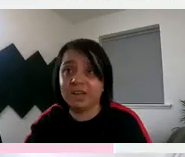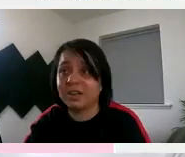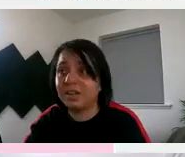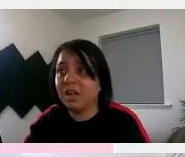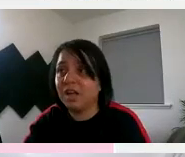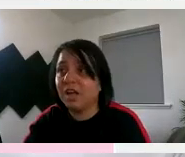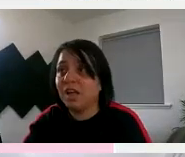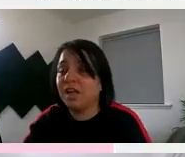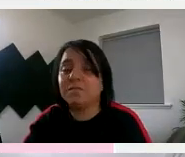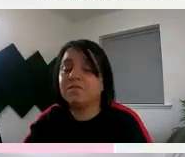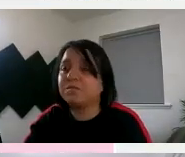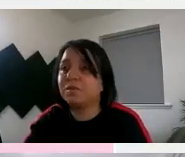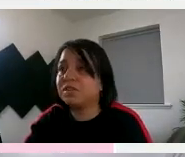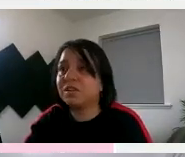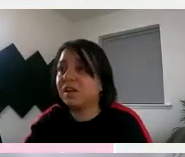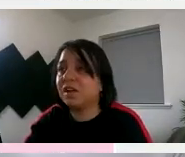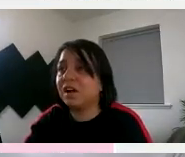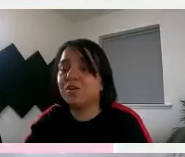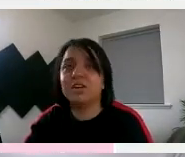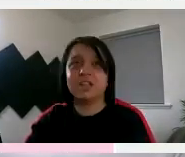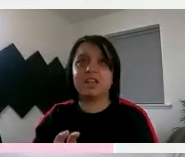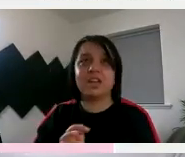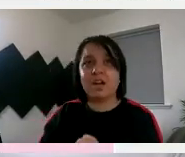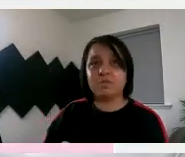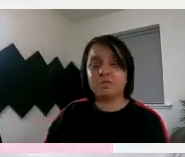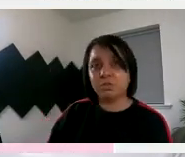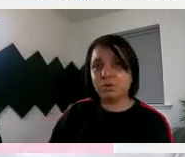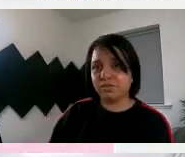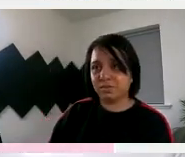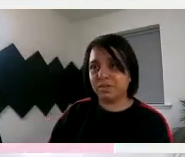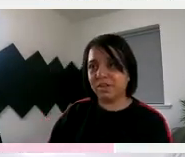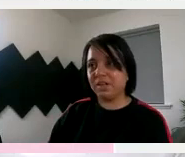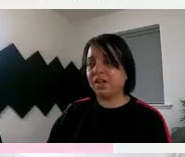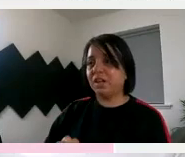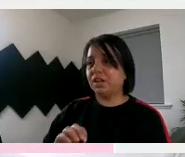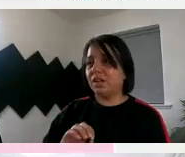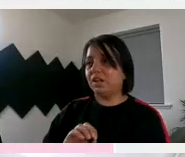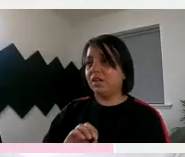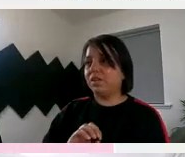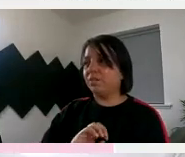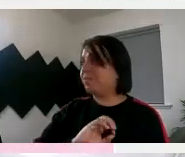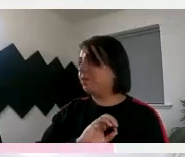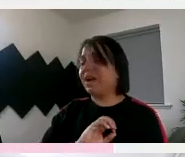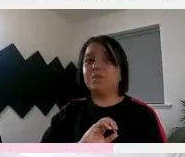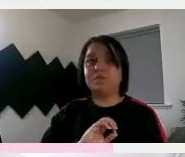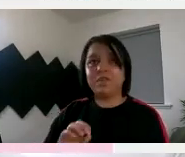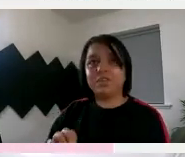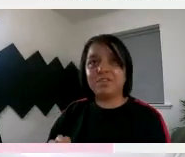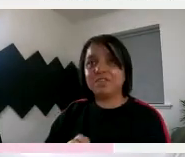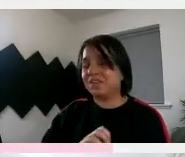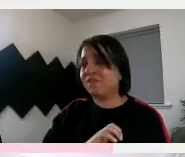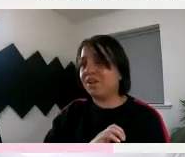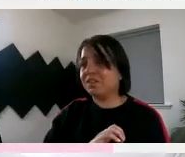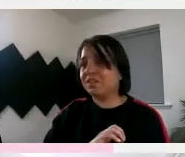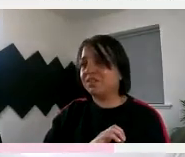a check because I couldn't get the account number or sort code of somebody. The bank was very confused